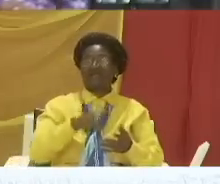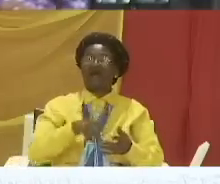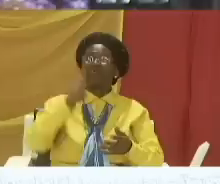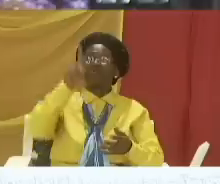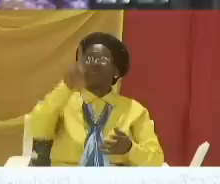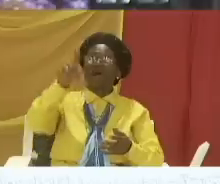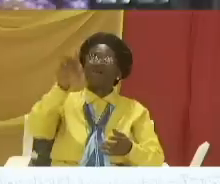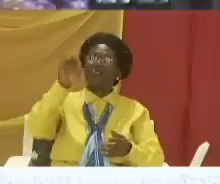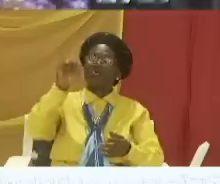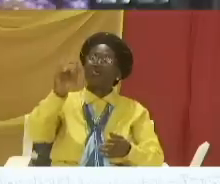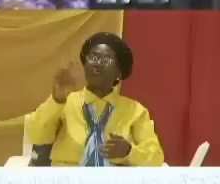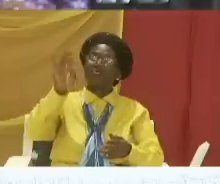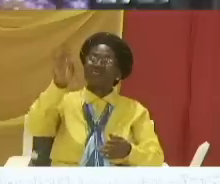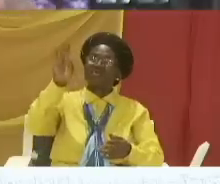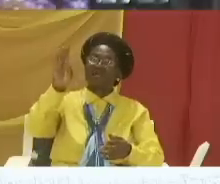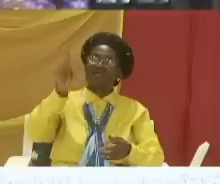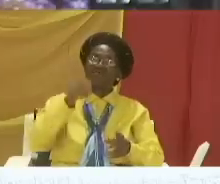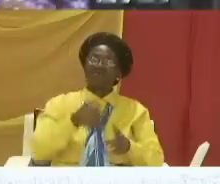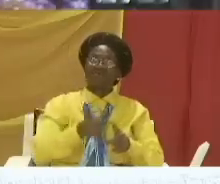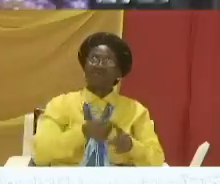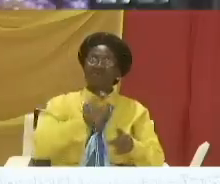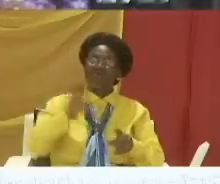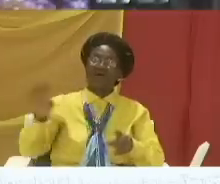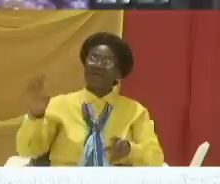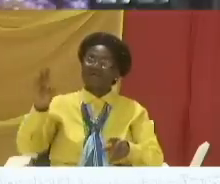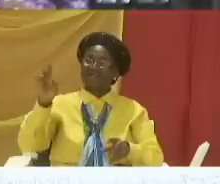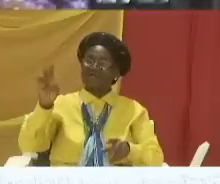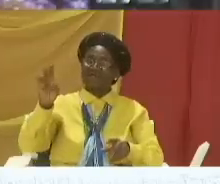From verse 17 to 20.